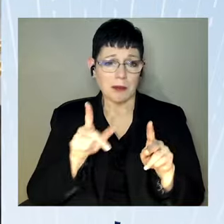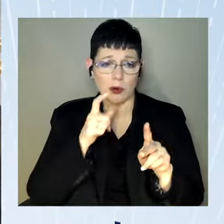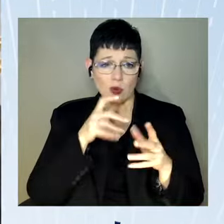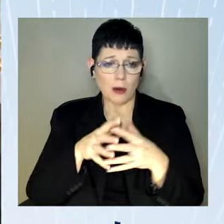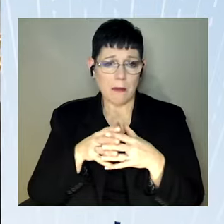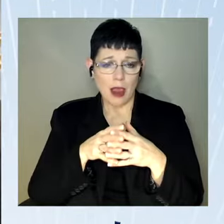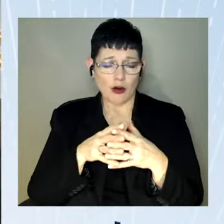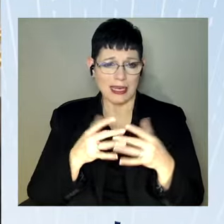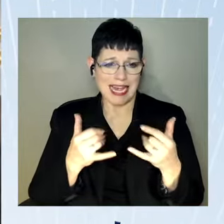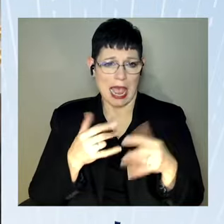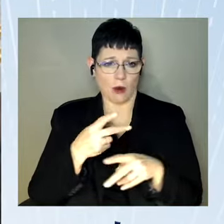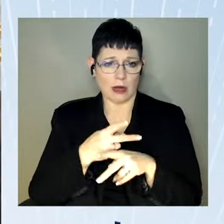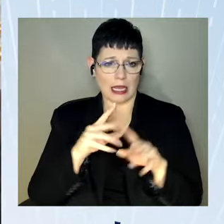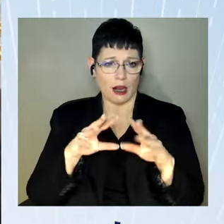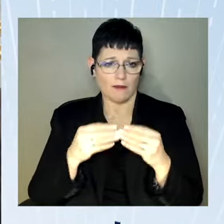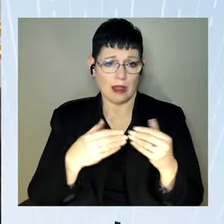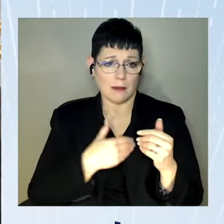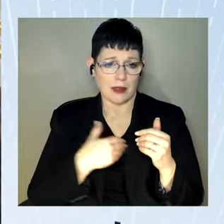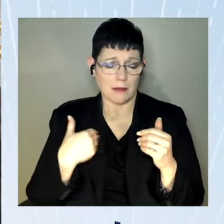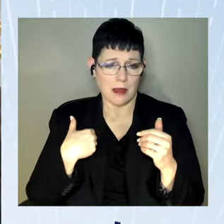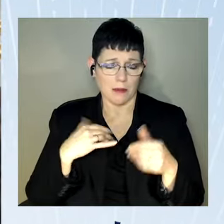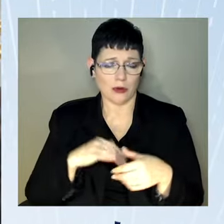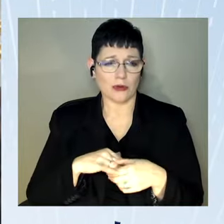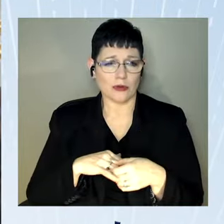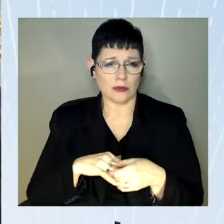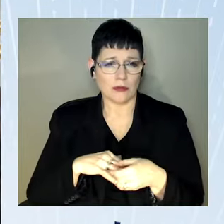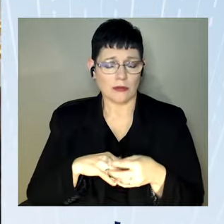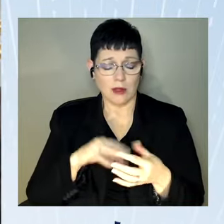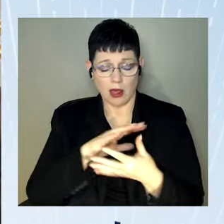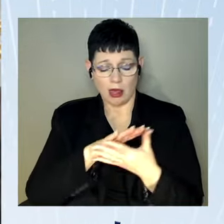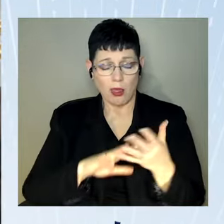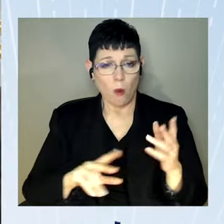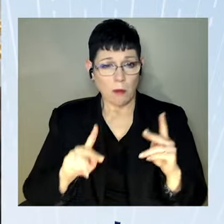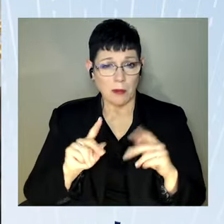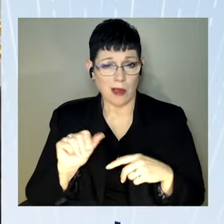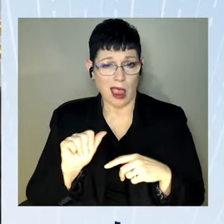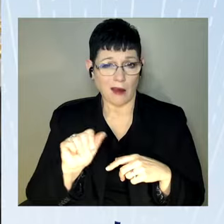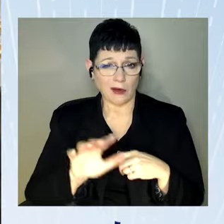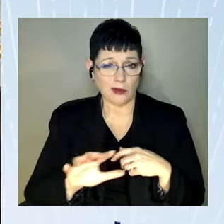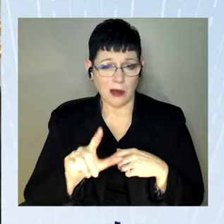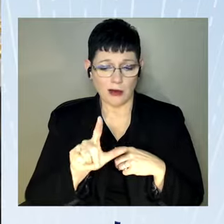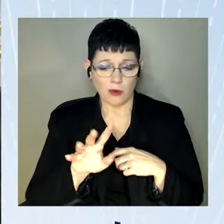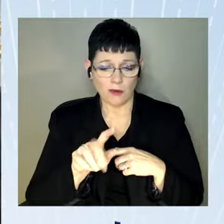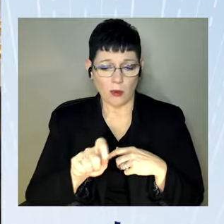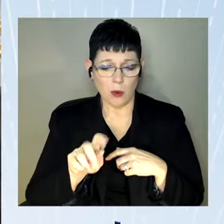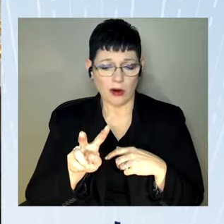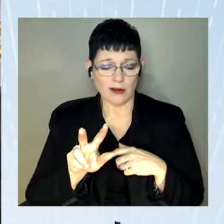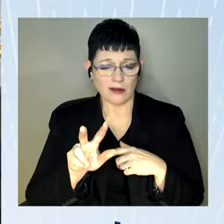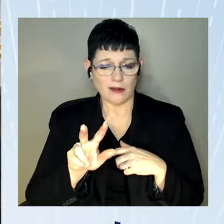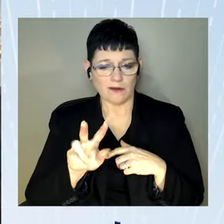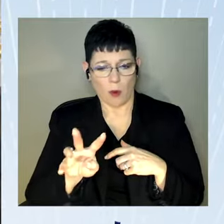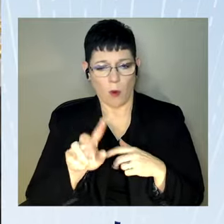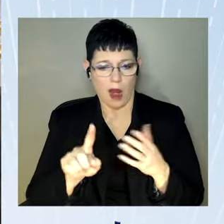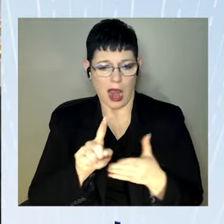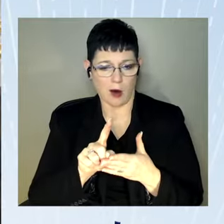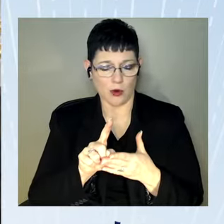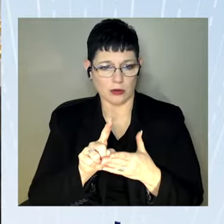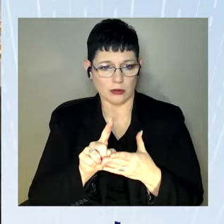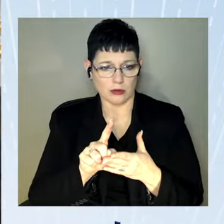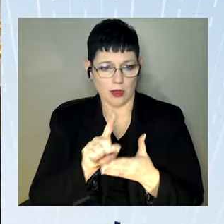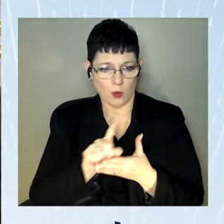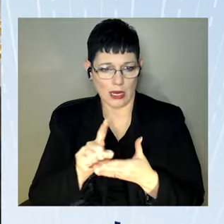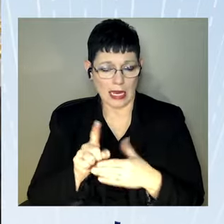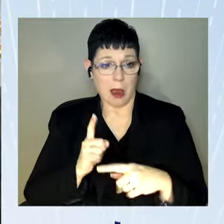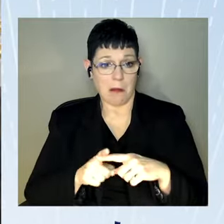their families, and these people average about 24.4 hours per week, in addition to all of their other